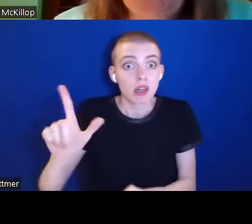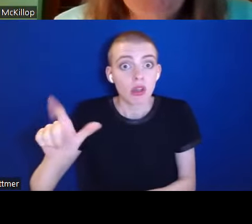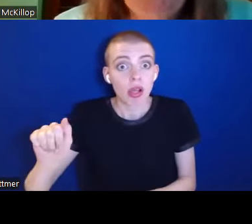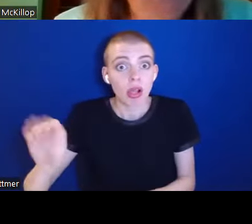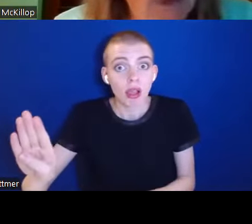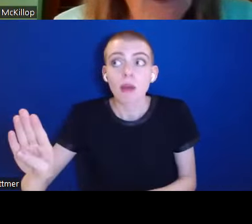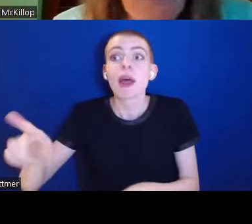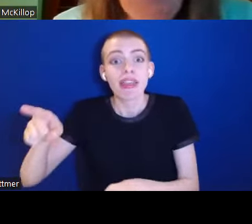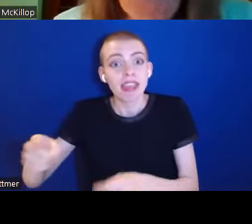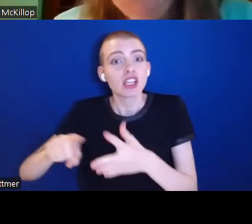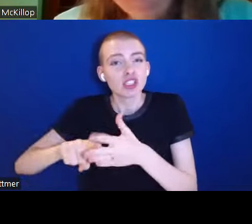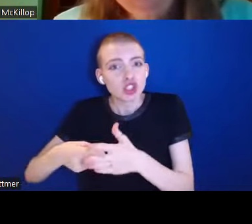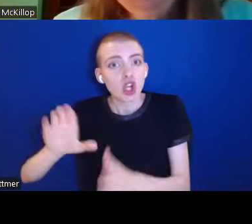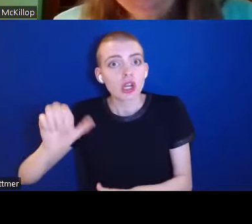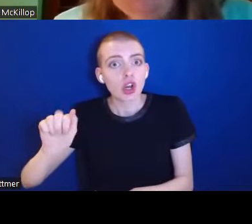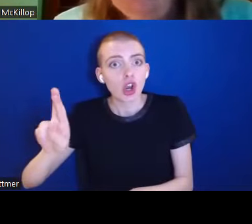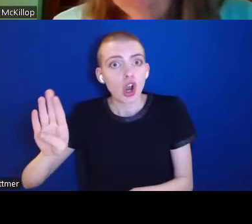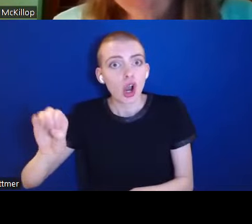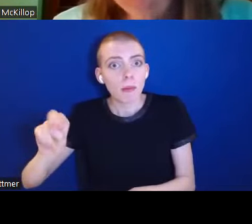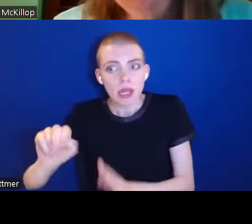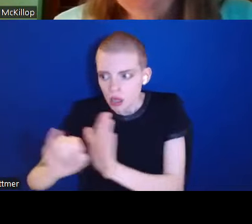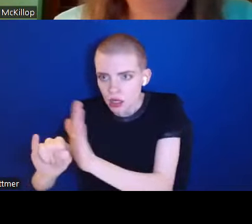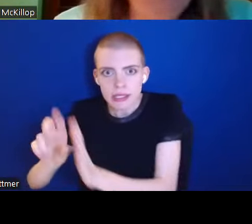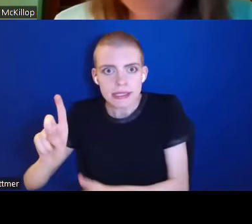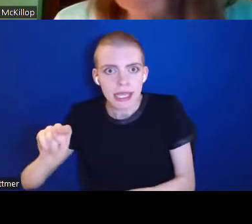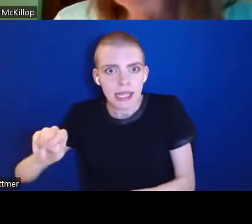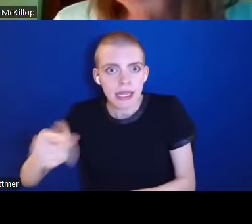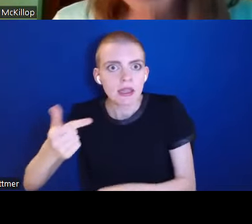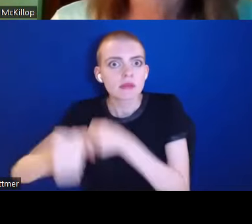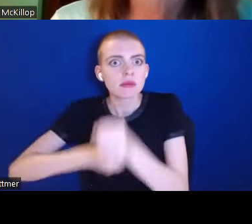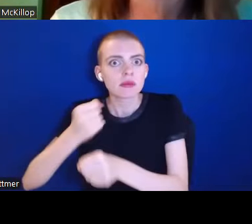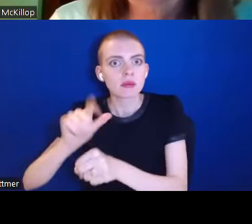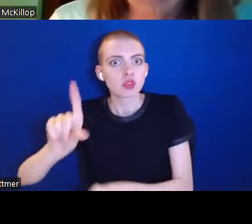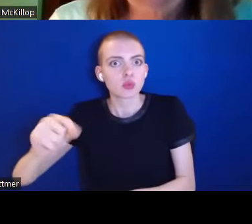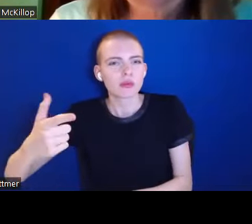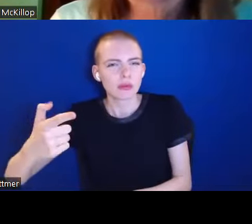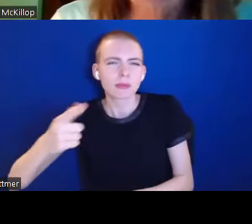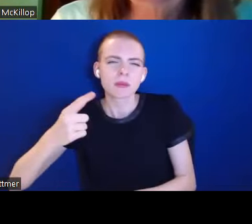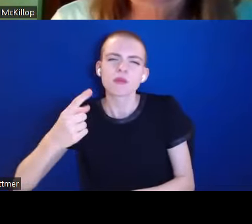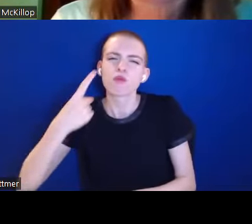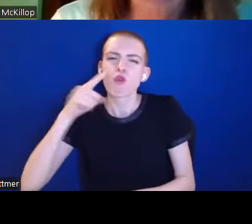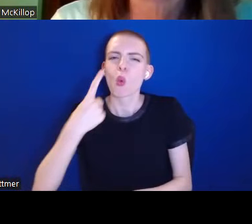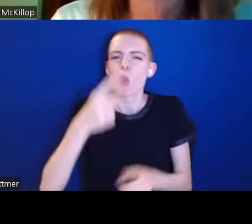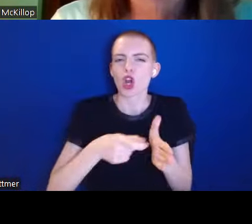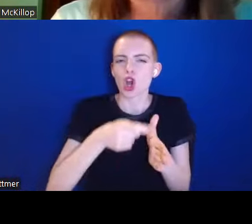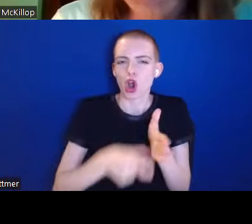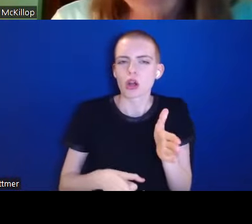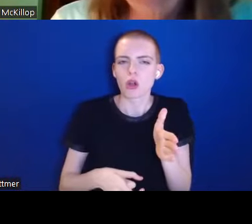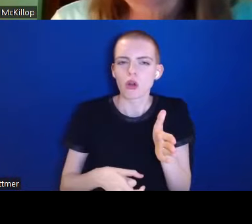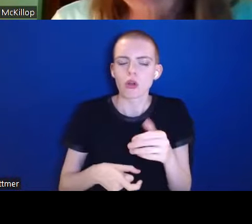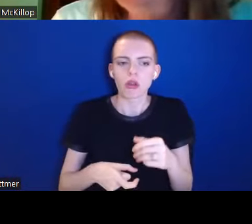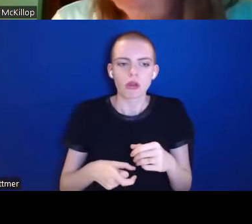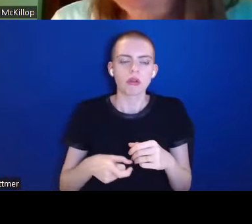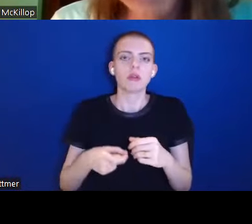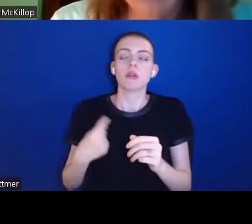2020 and 21 for our article on the seafloor survey at K'ak Naab. And we found